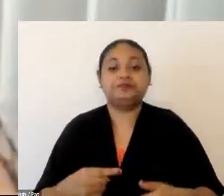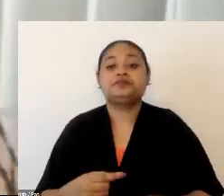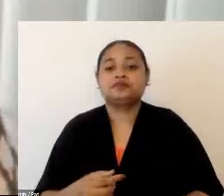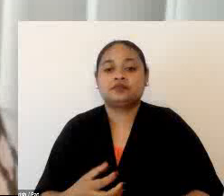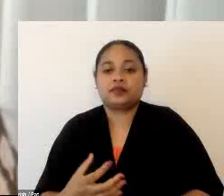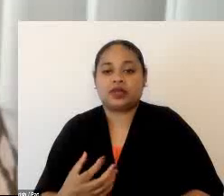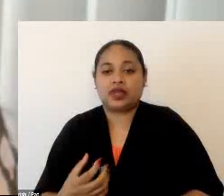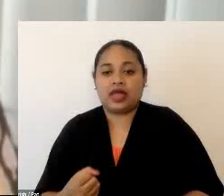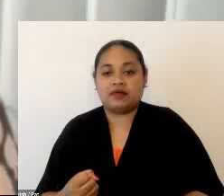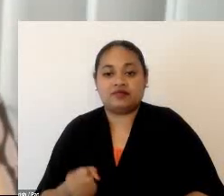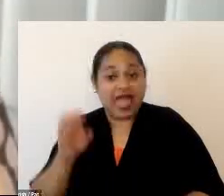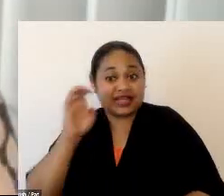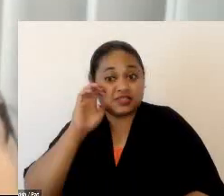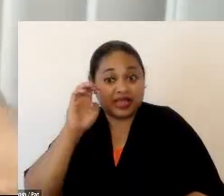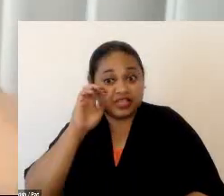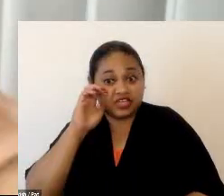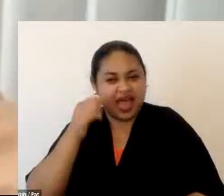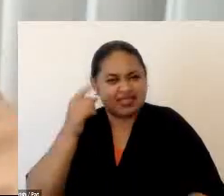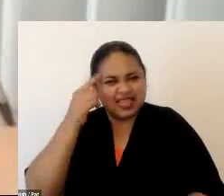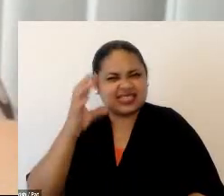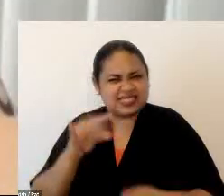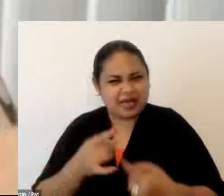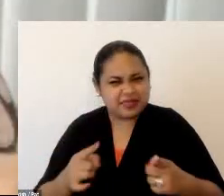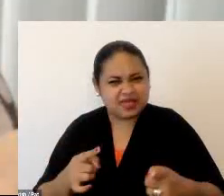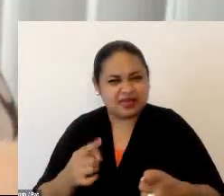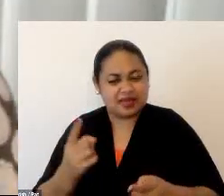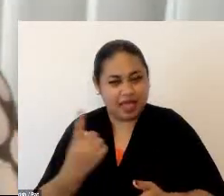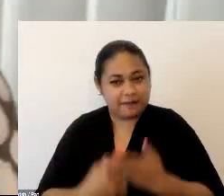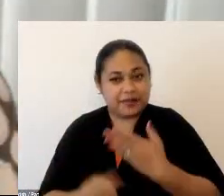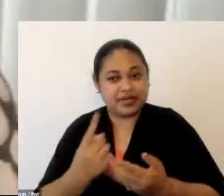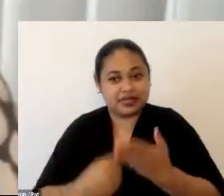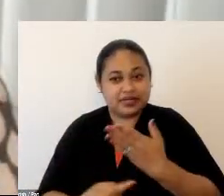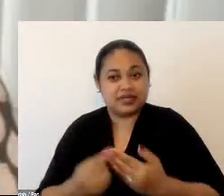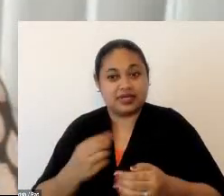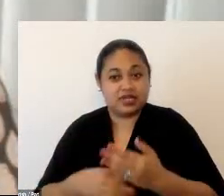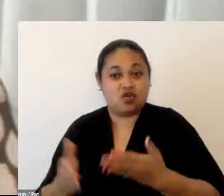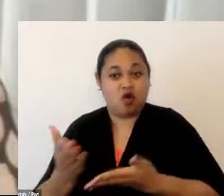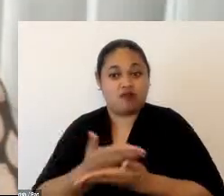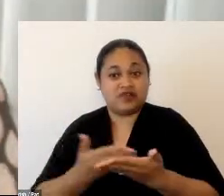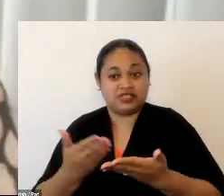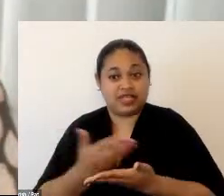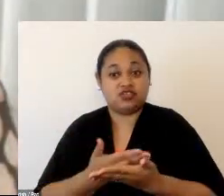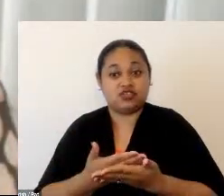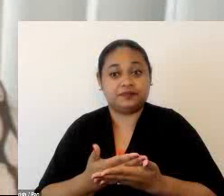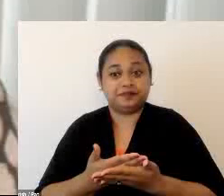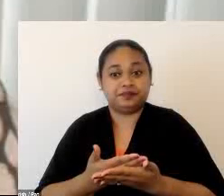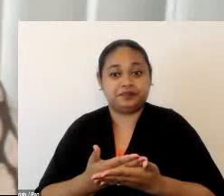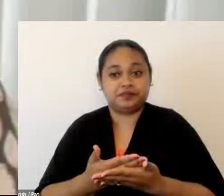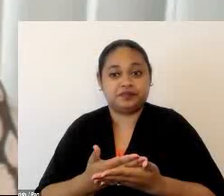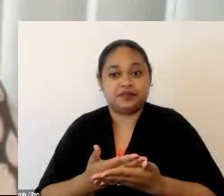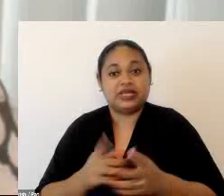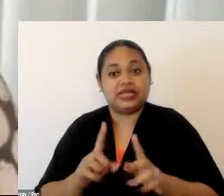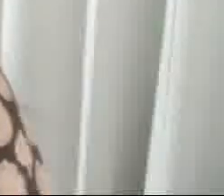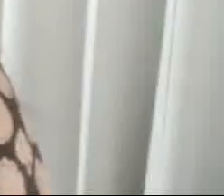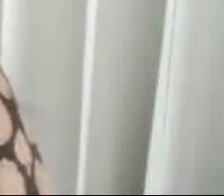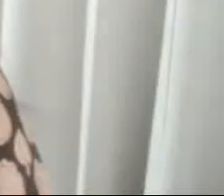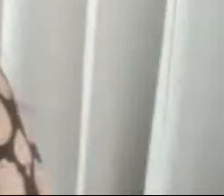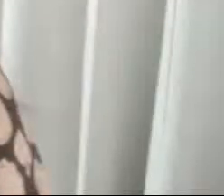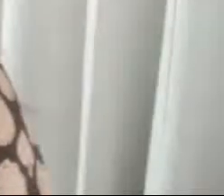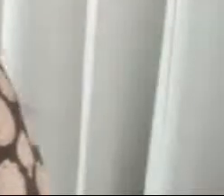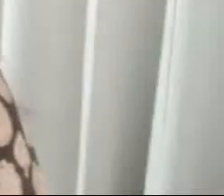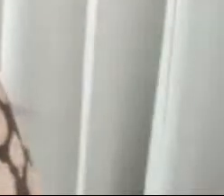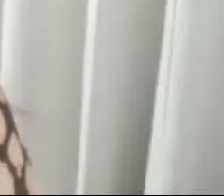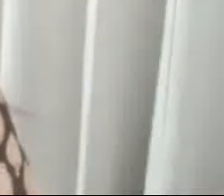expectations. And I think this is something that kind of kept coming in many of the conversations that we were having with different stakeholders. You